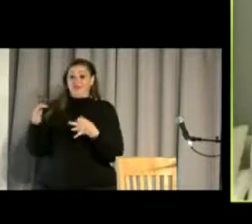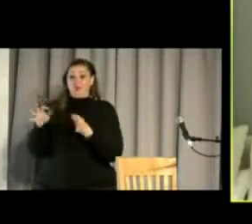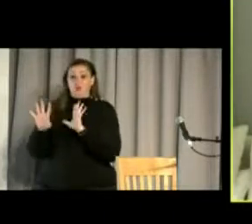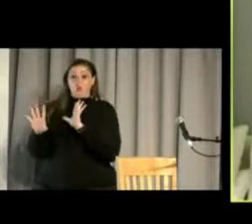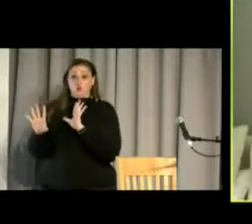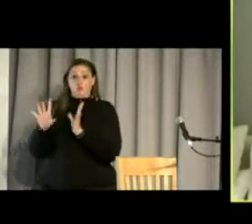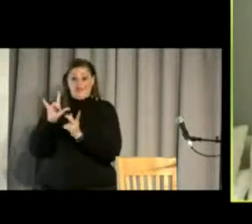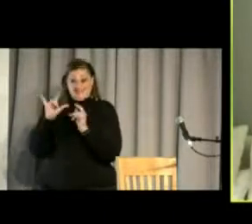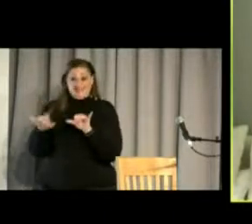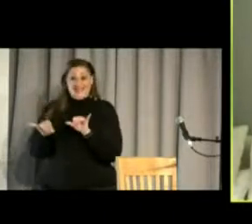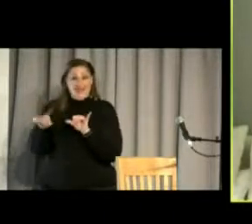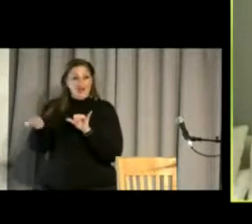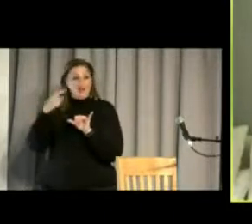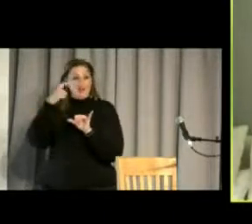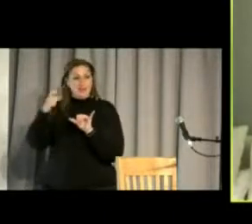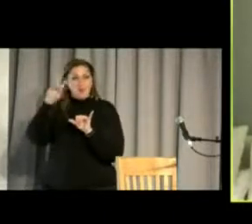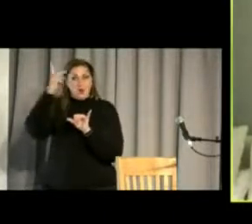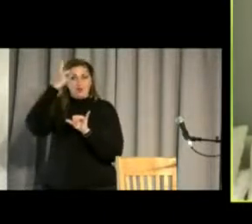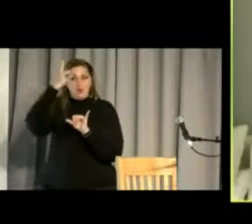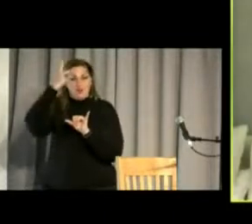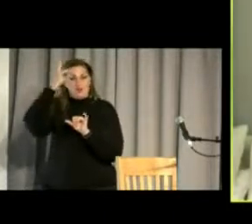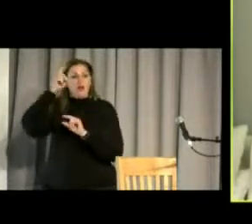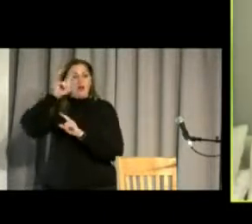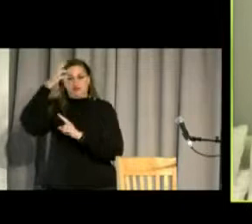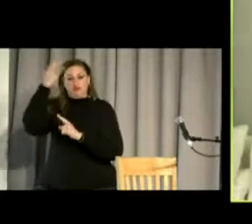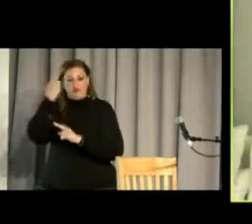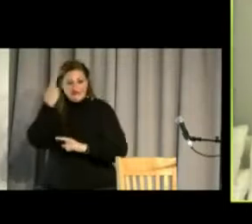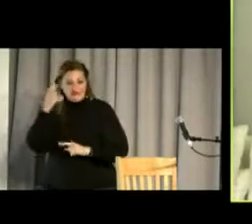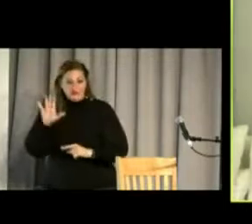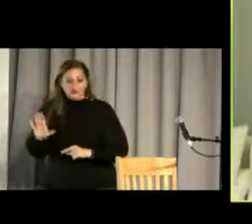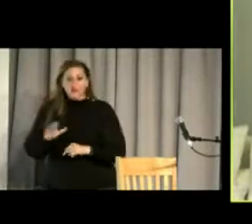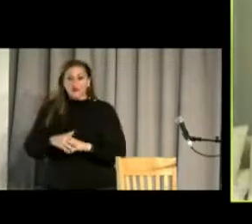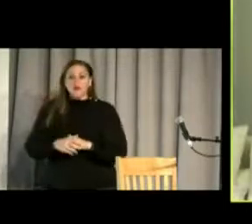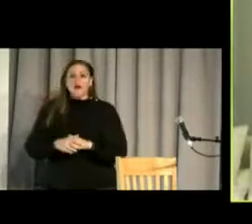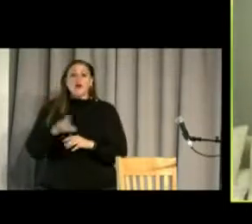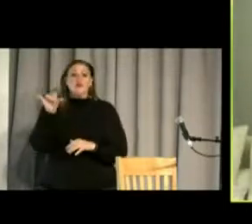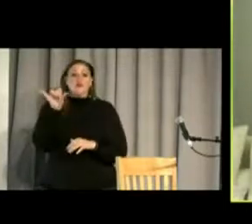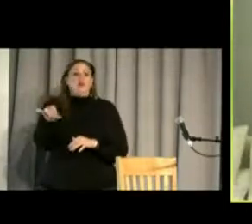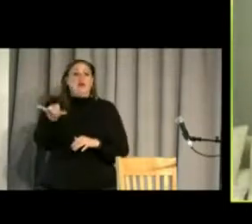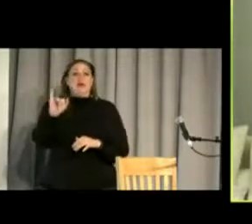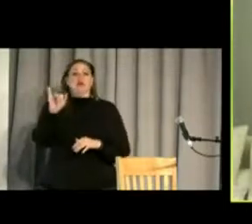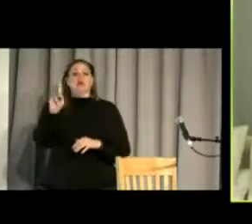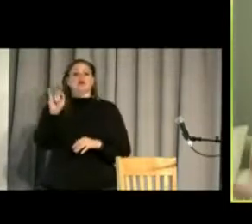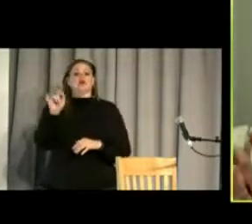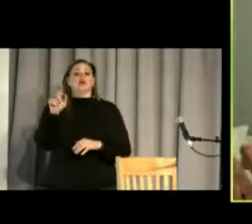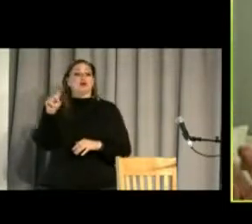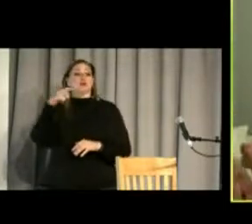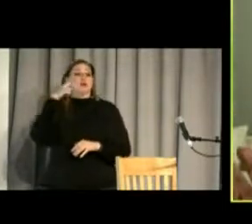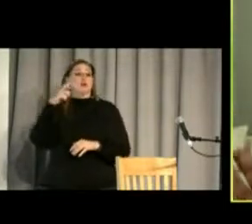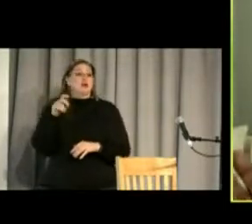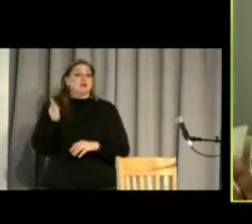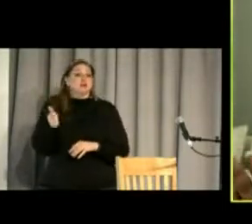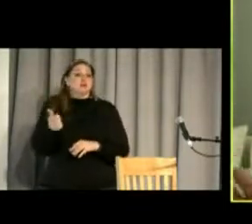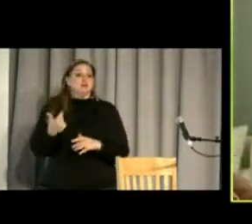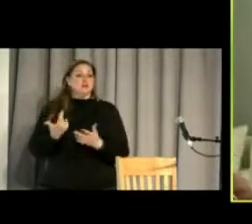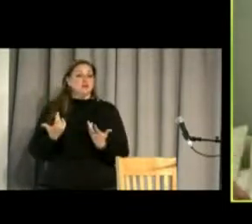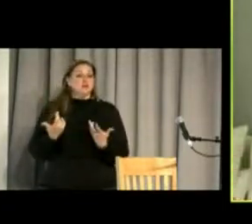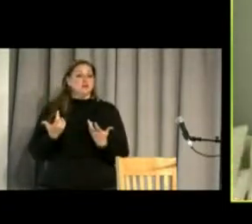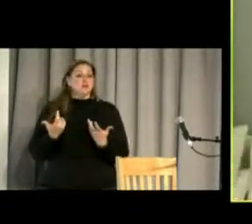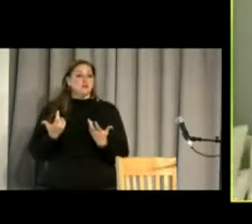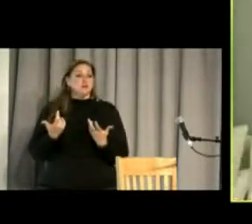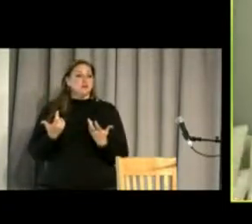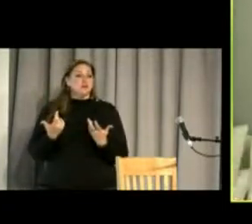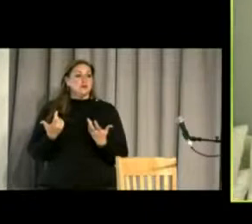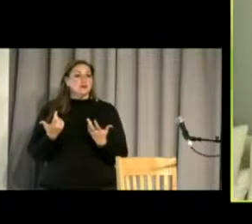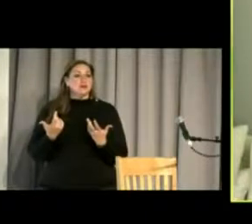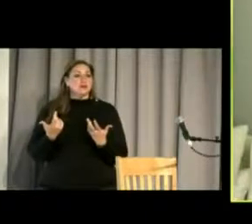Jackson primarily either as a political stance or have stayed in Jackson because they got property